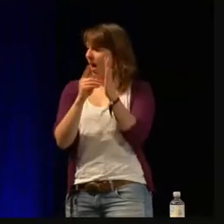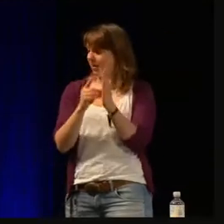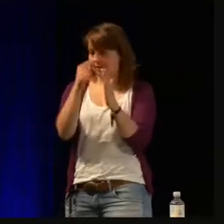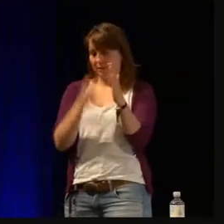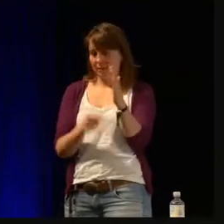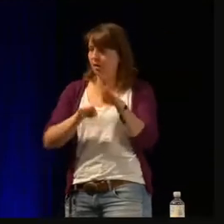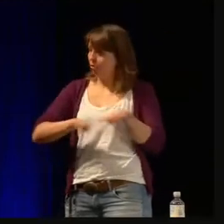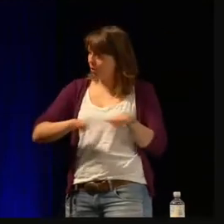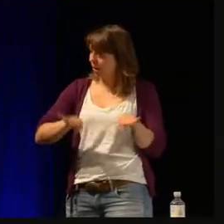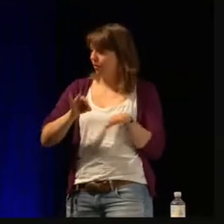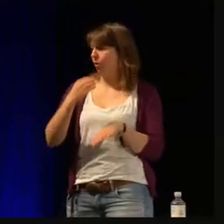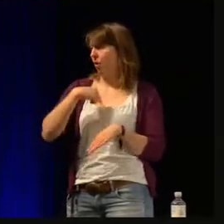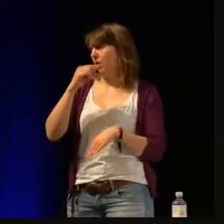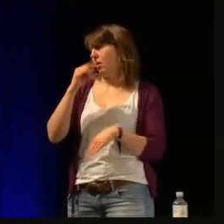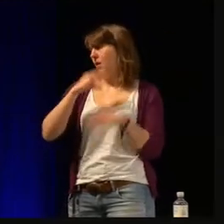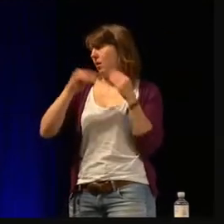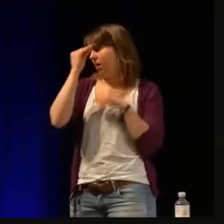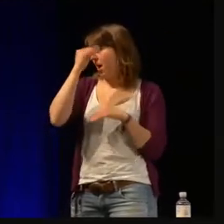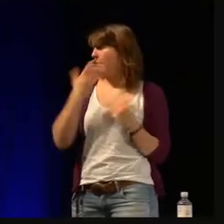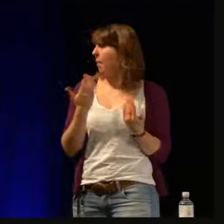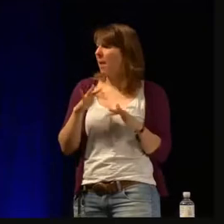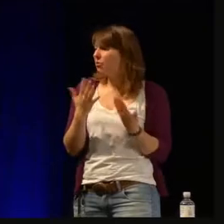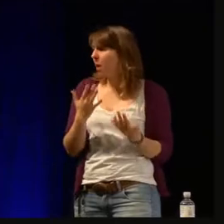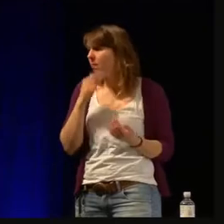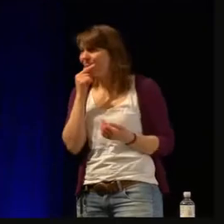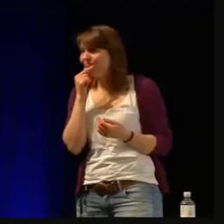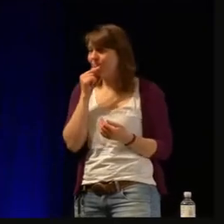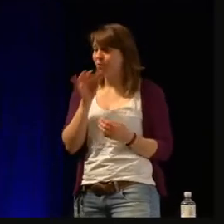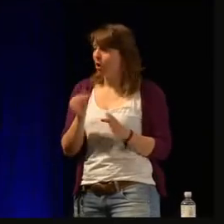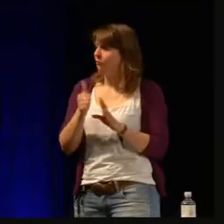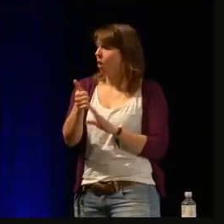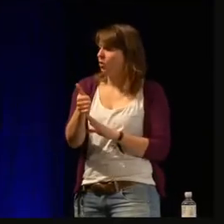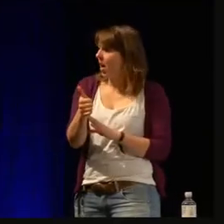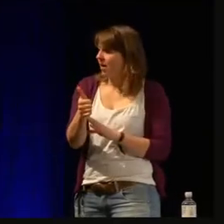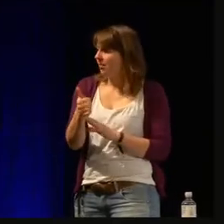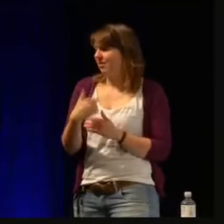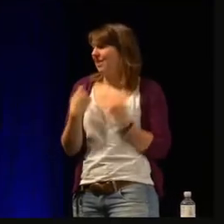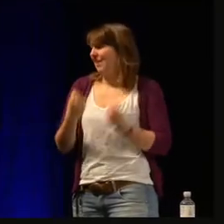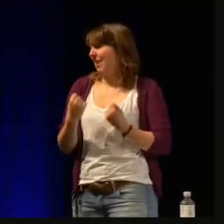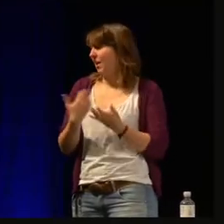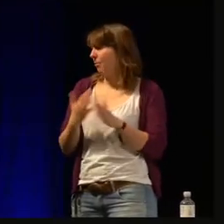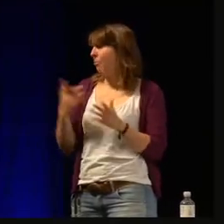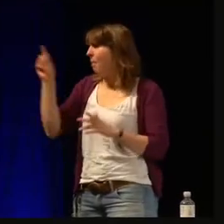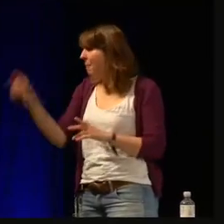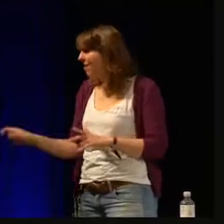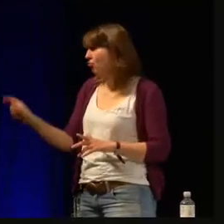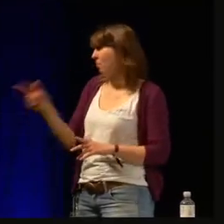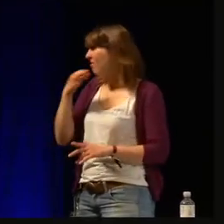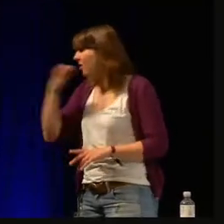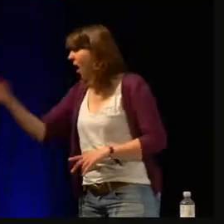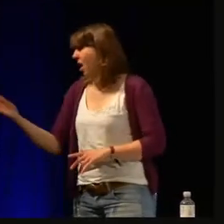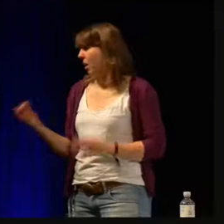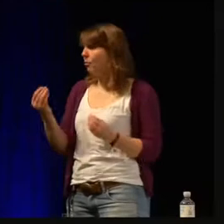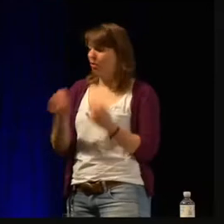on this databases we train an algorithm, but we're not quite sure about something, so we ask a